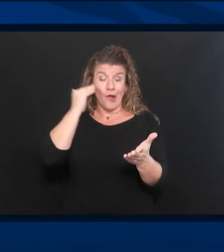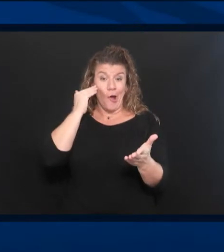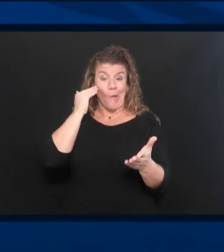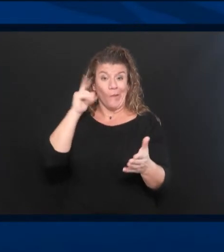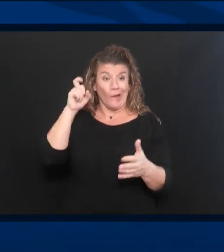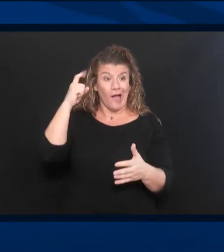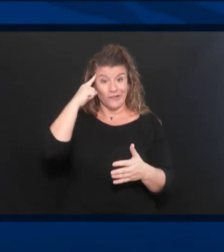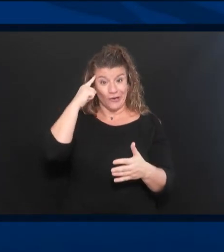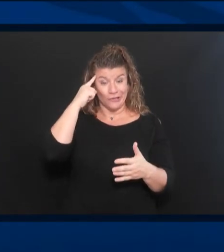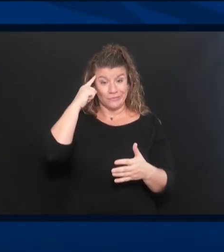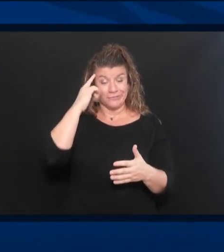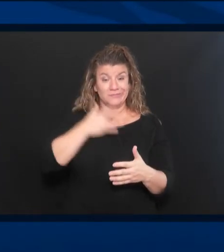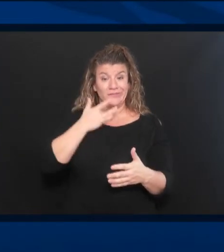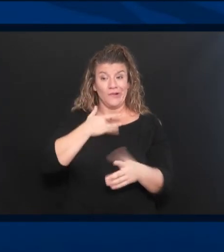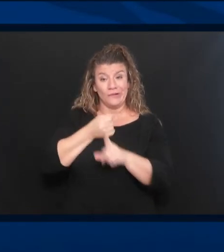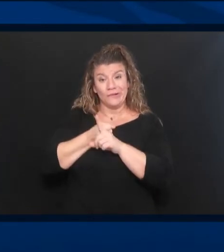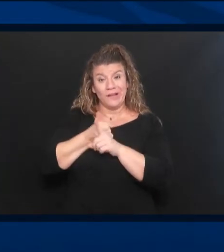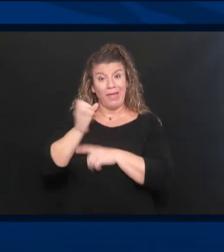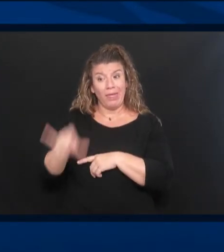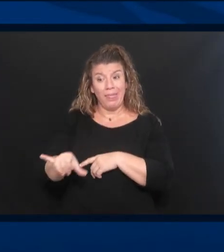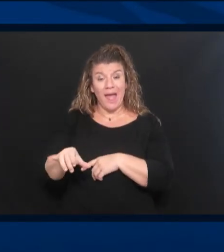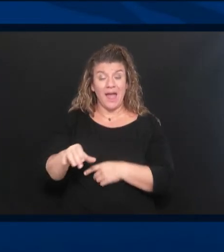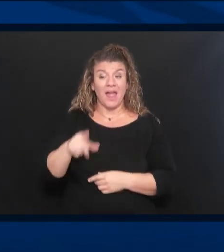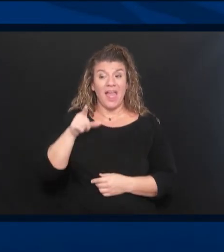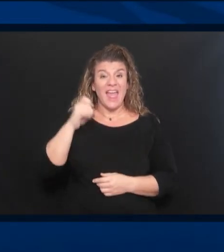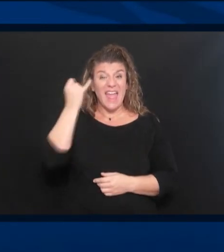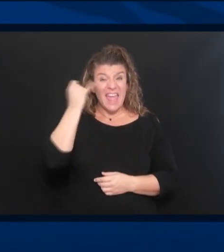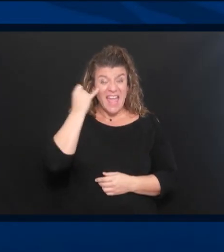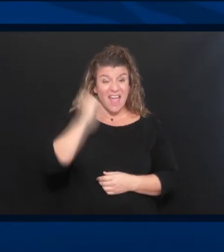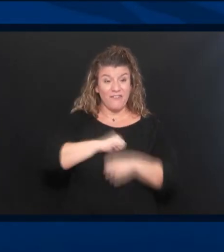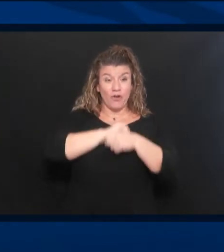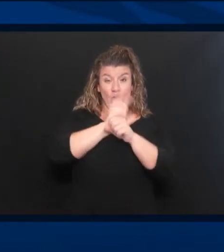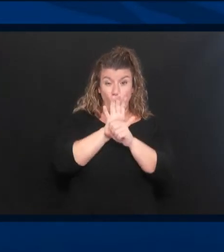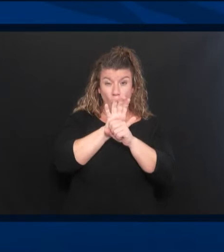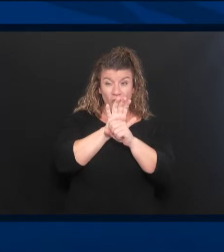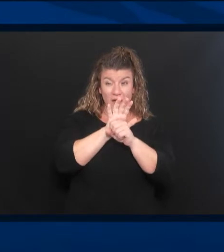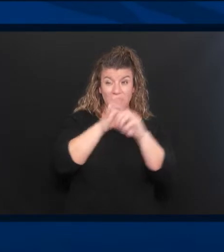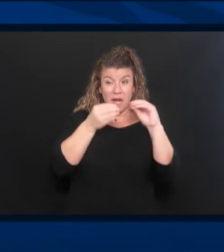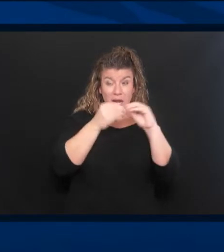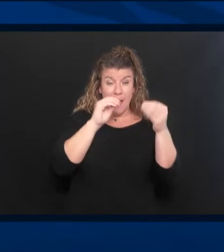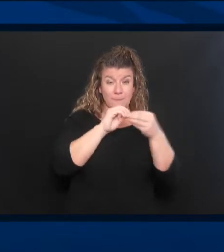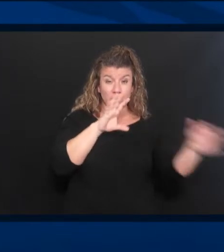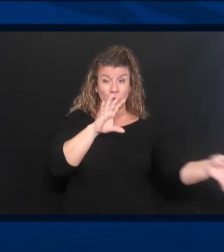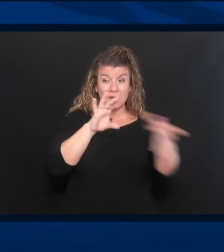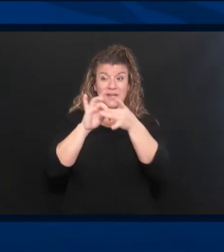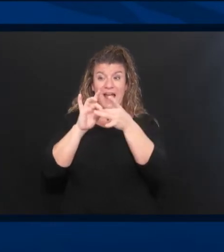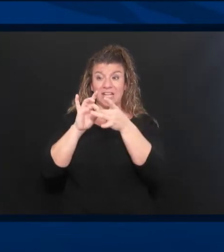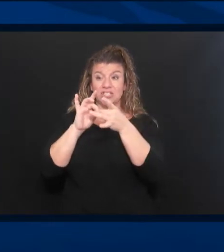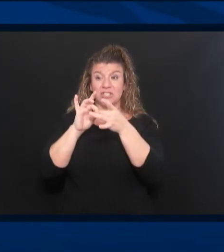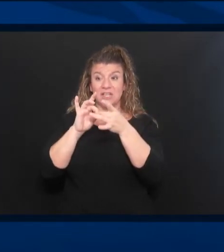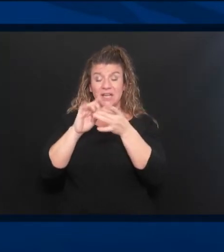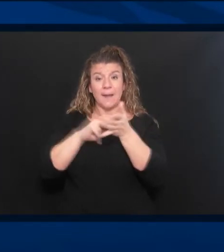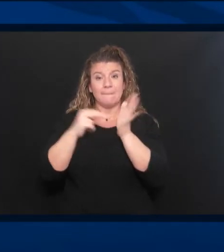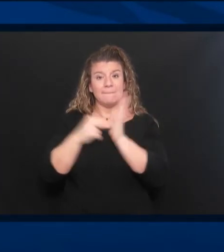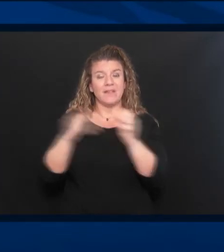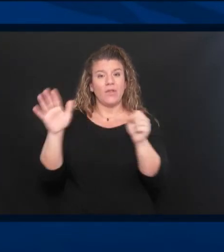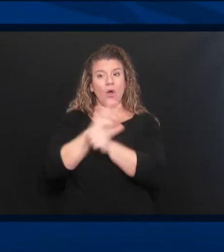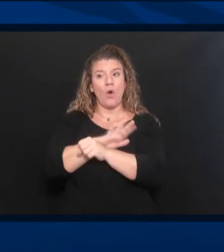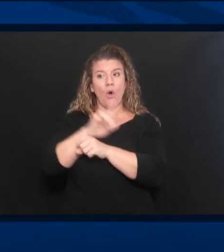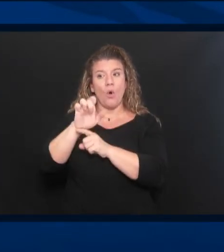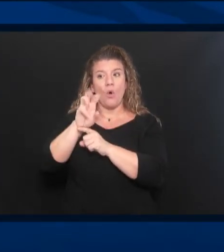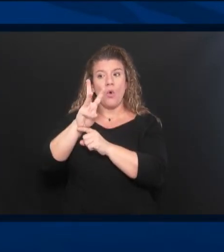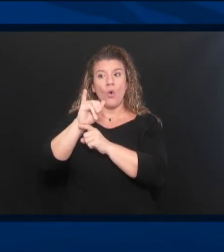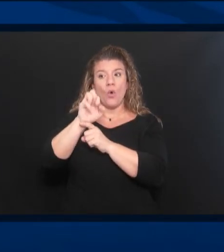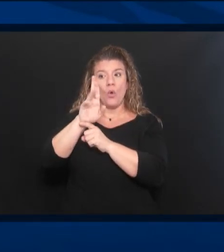out if the COVID virus was attached to it. Every man, woman, and child, no more Spartans. So the number of West